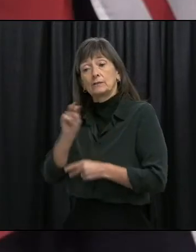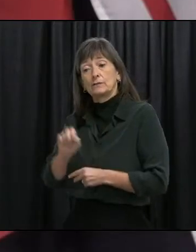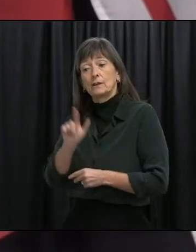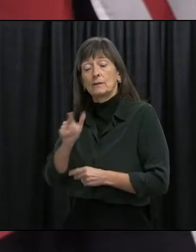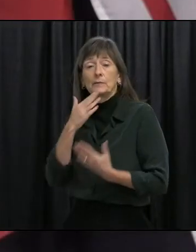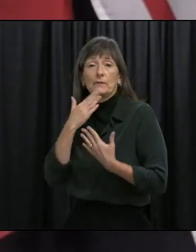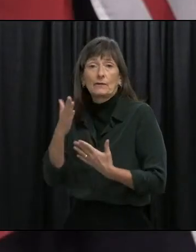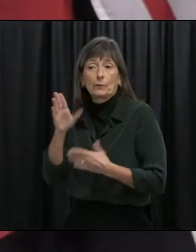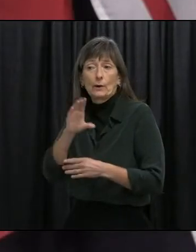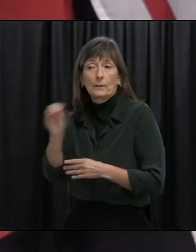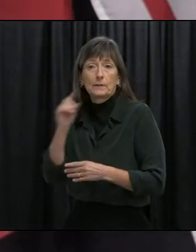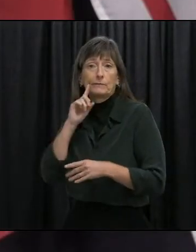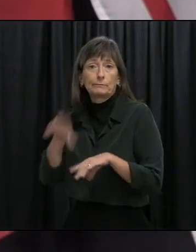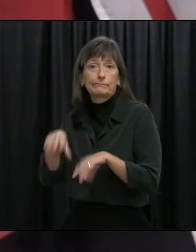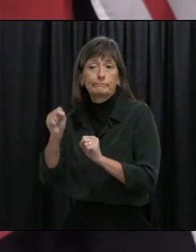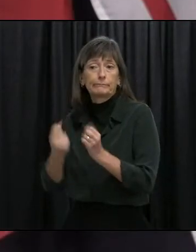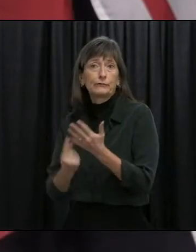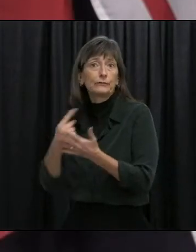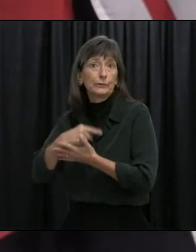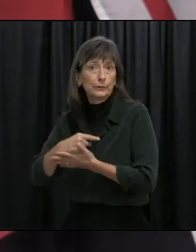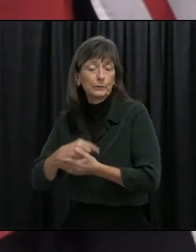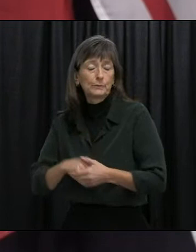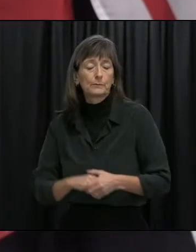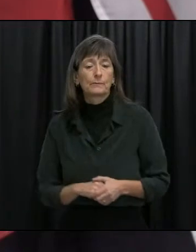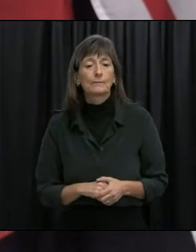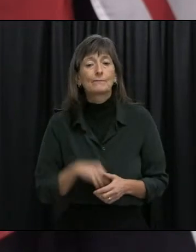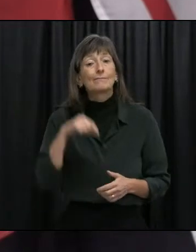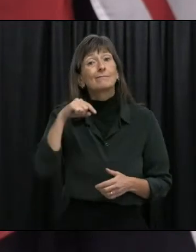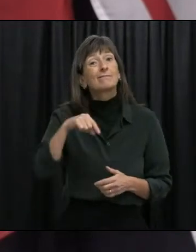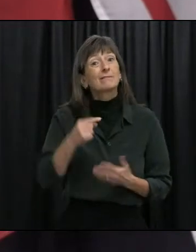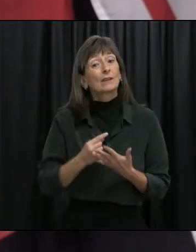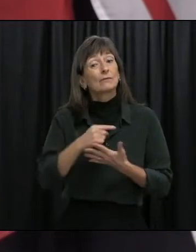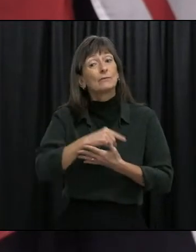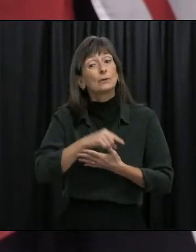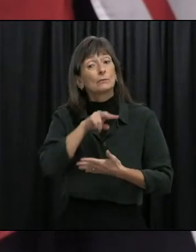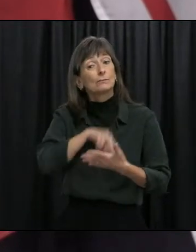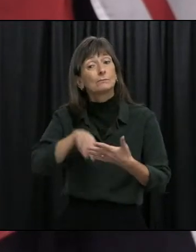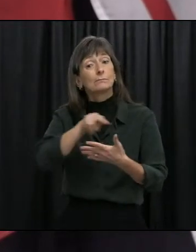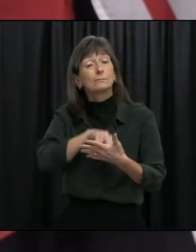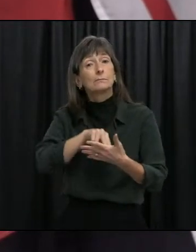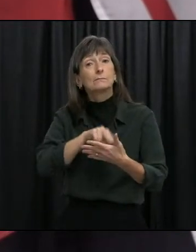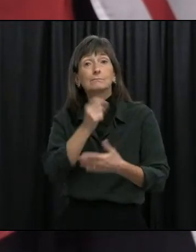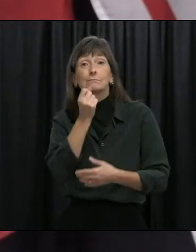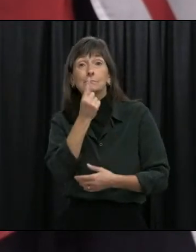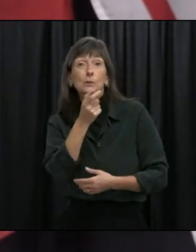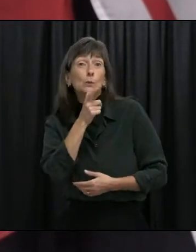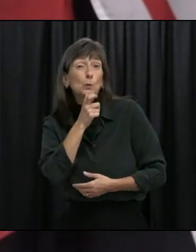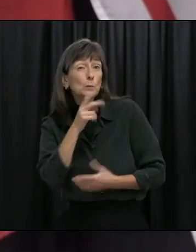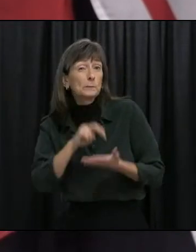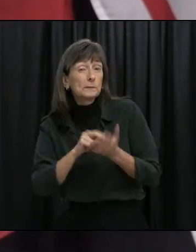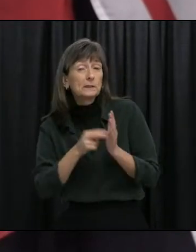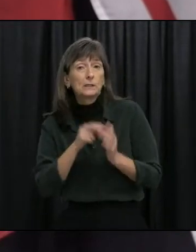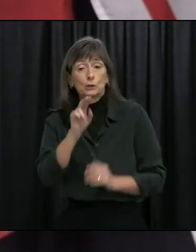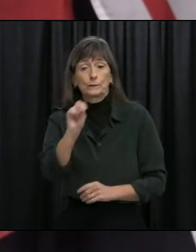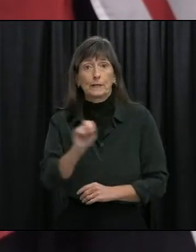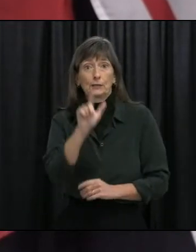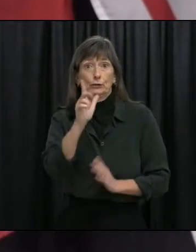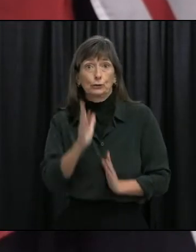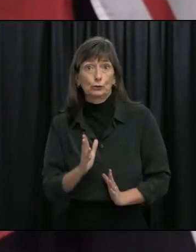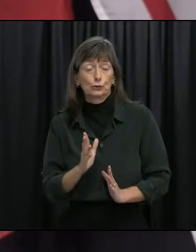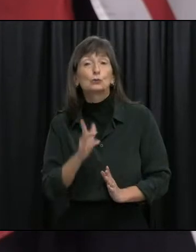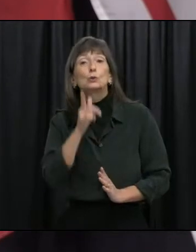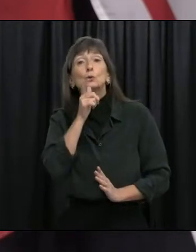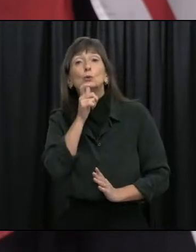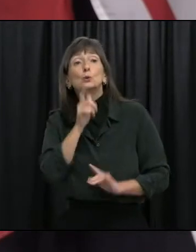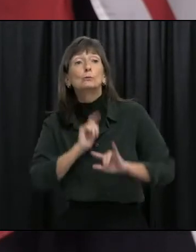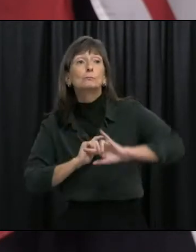this review pertains to Newfoundland and Labrador residents who rotate to Canadian